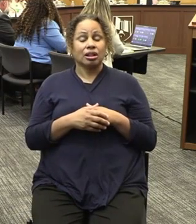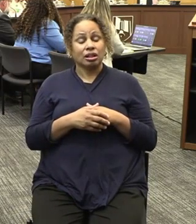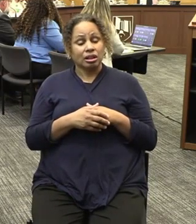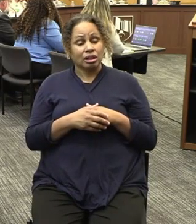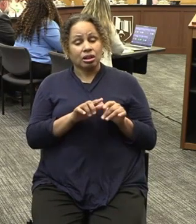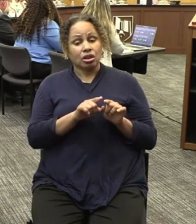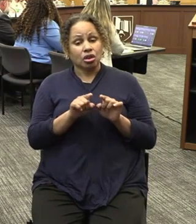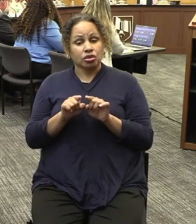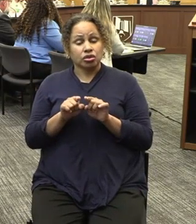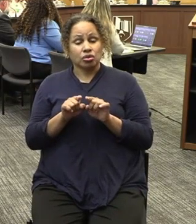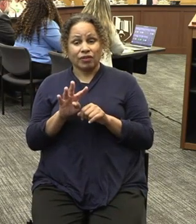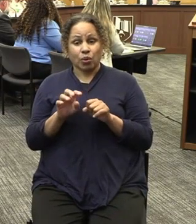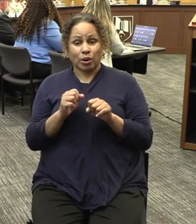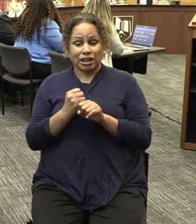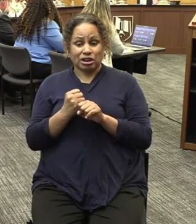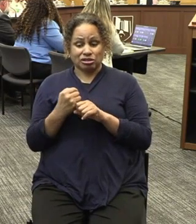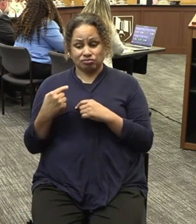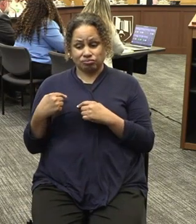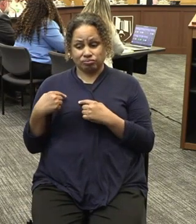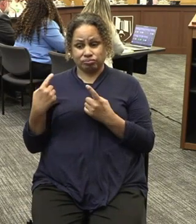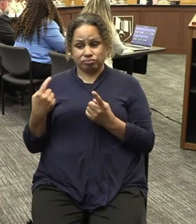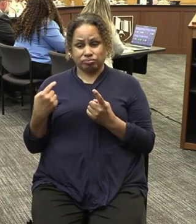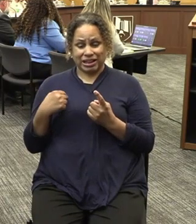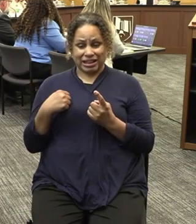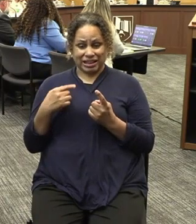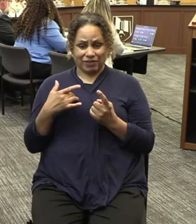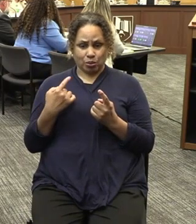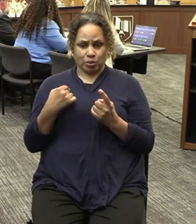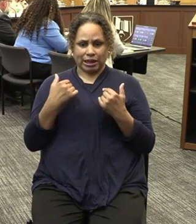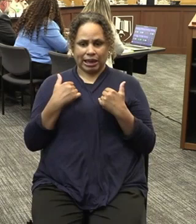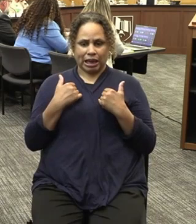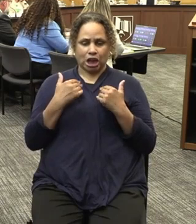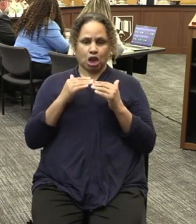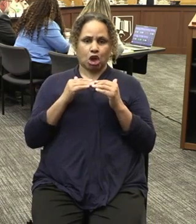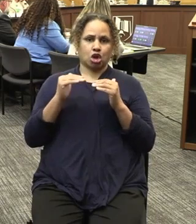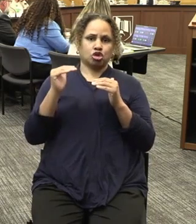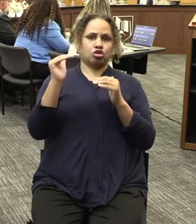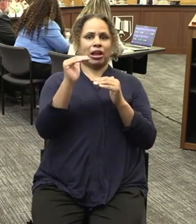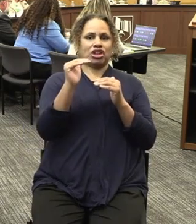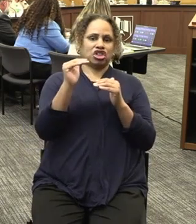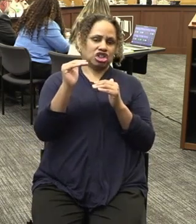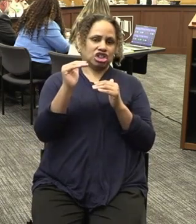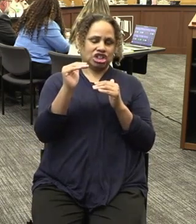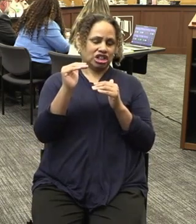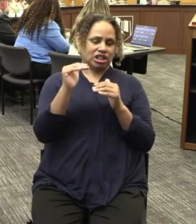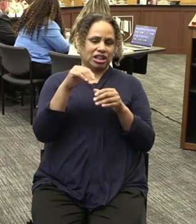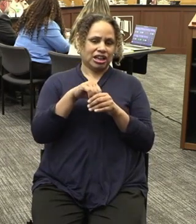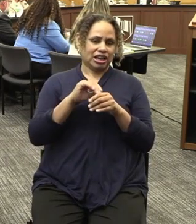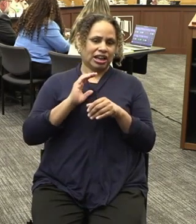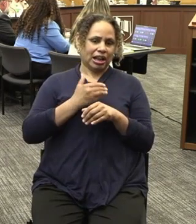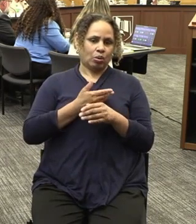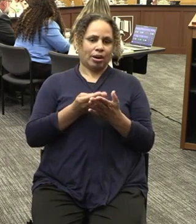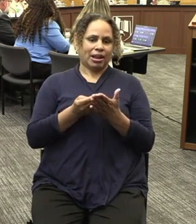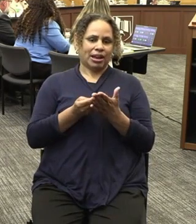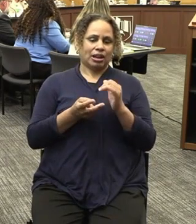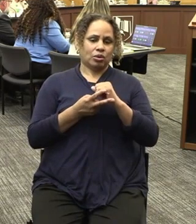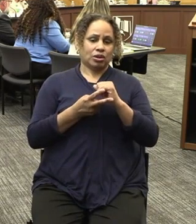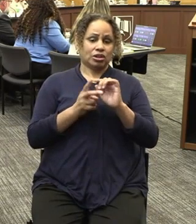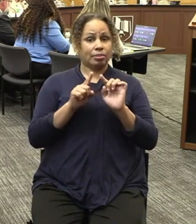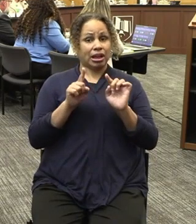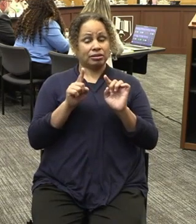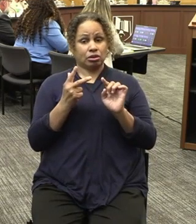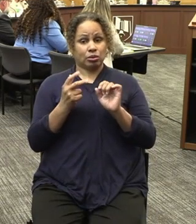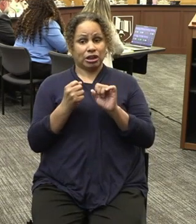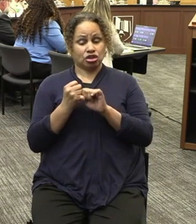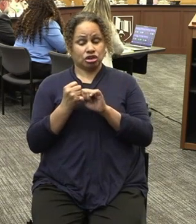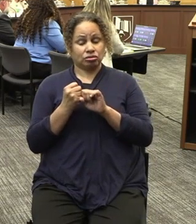years where I felt, we had too much in our reserves. And what you'll notice over the last 3 years, we've